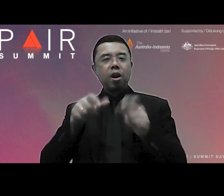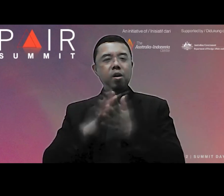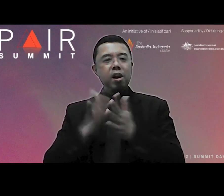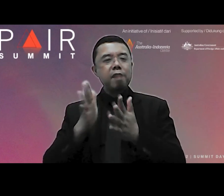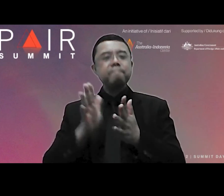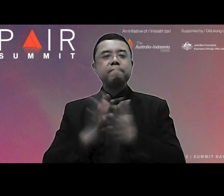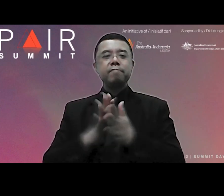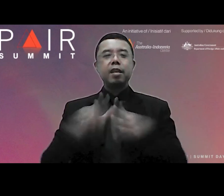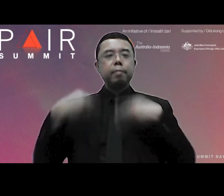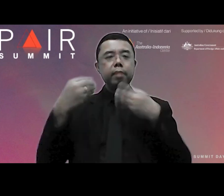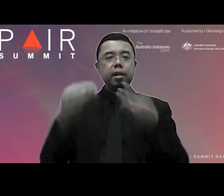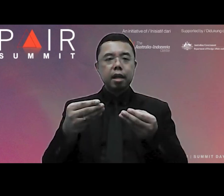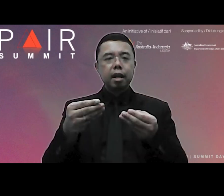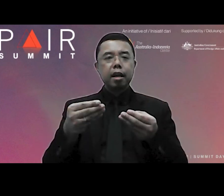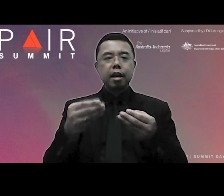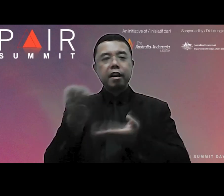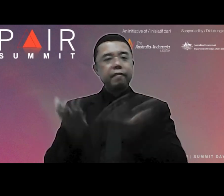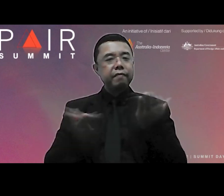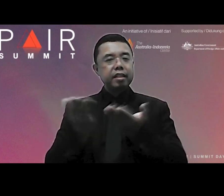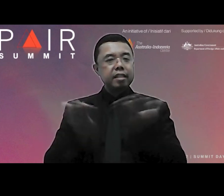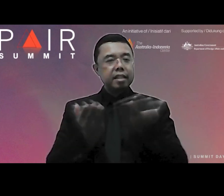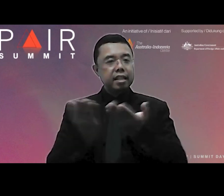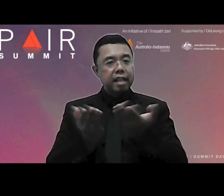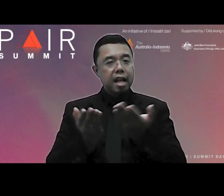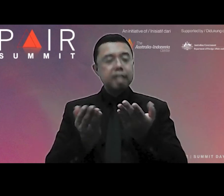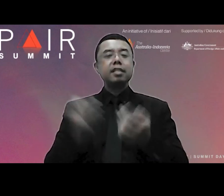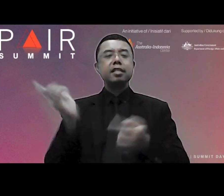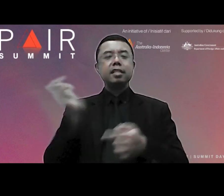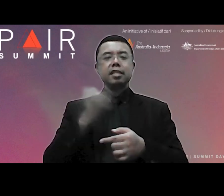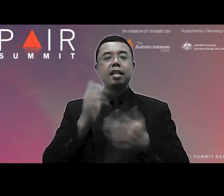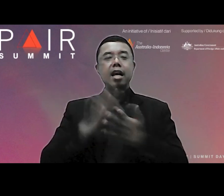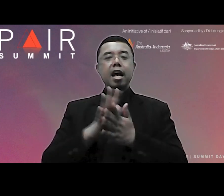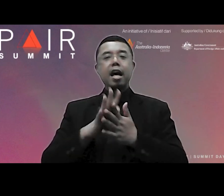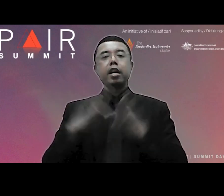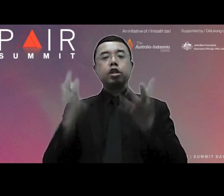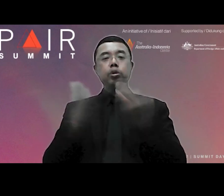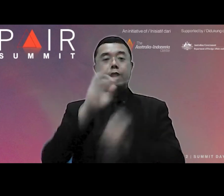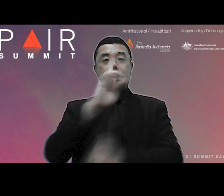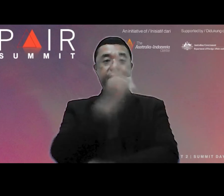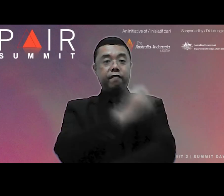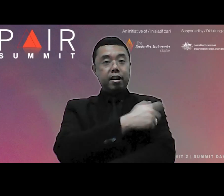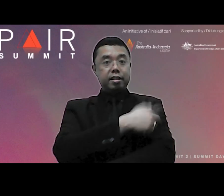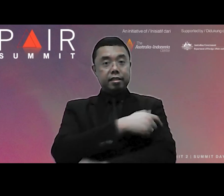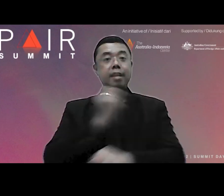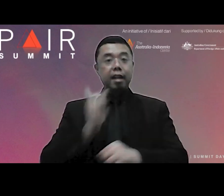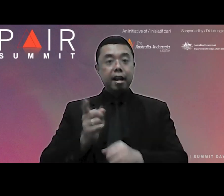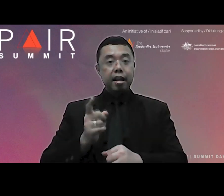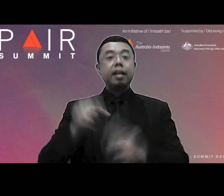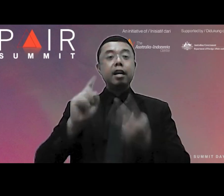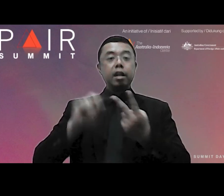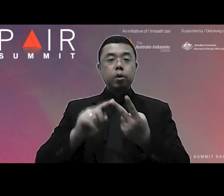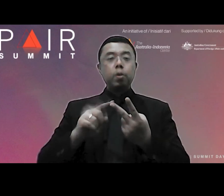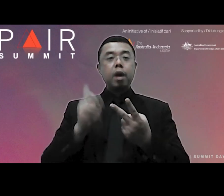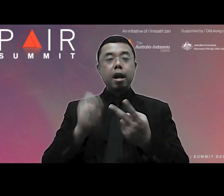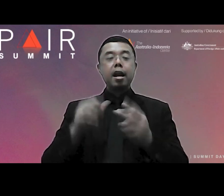of COVID-19 vaccine doses. And also our Australia-Indonesia Health Security Partnership has played a really vital role